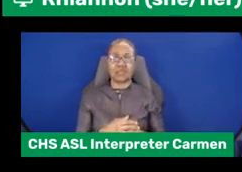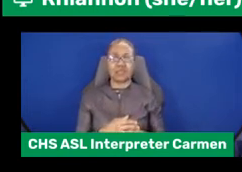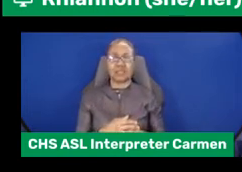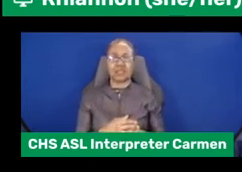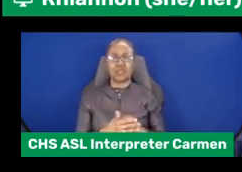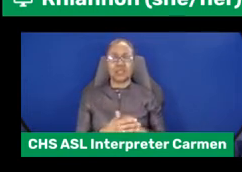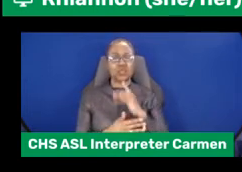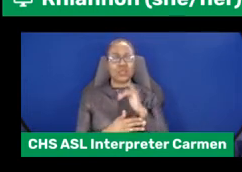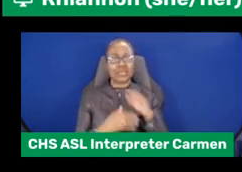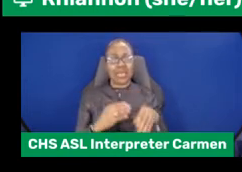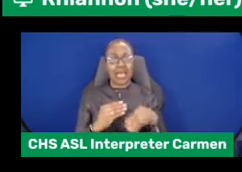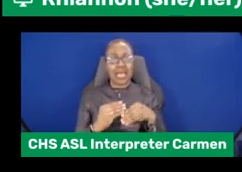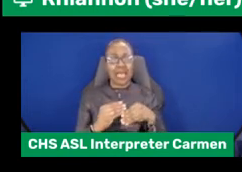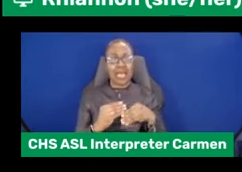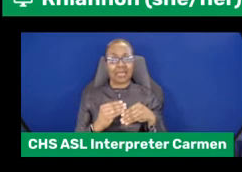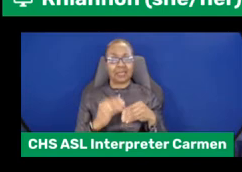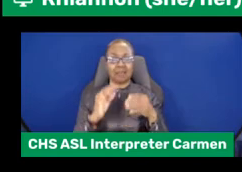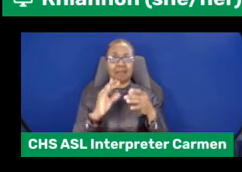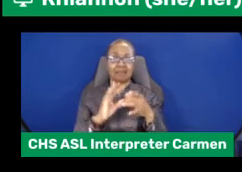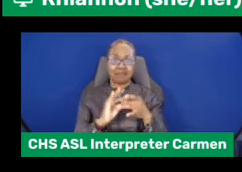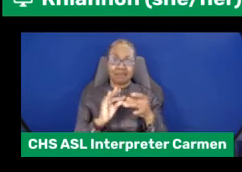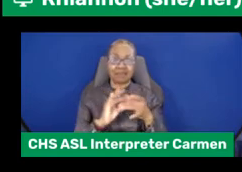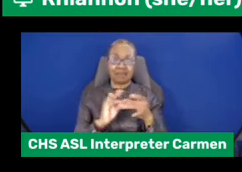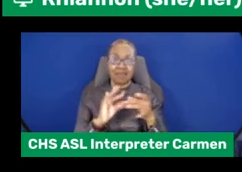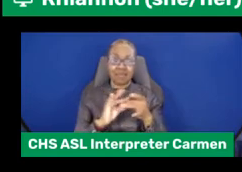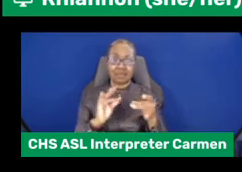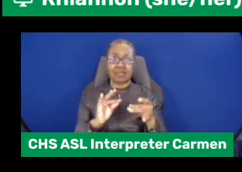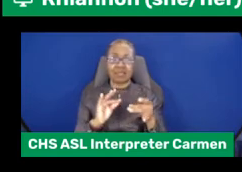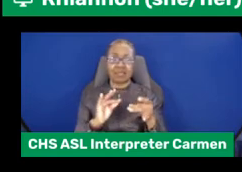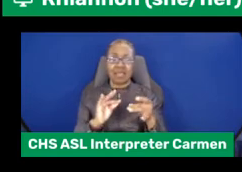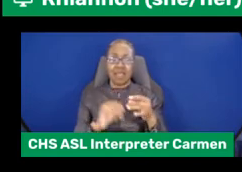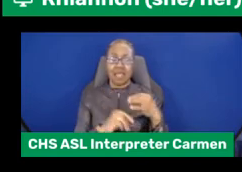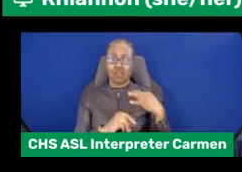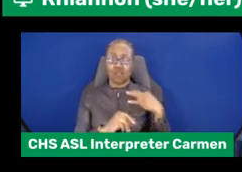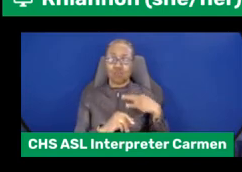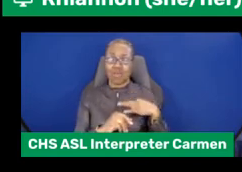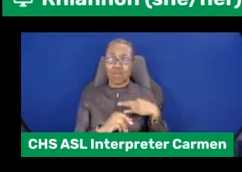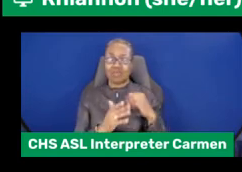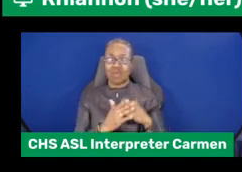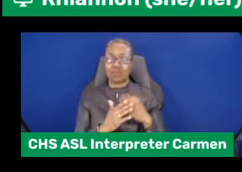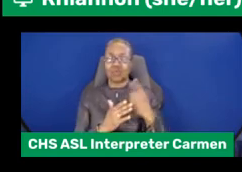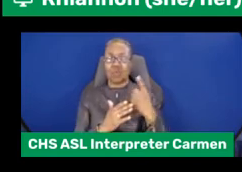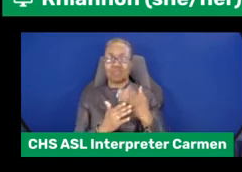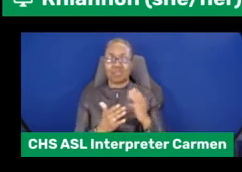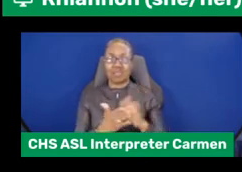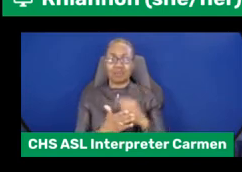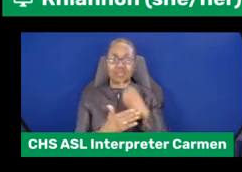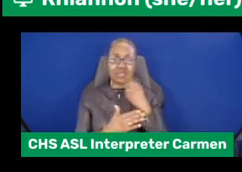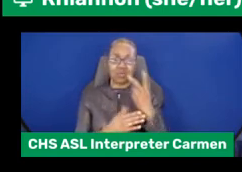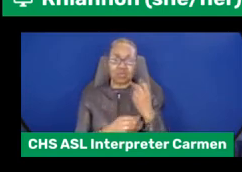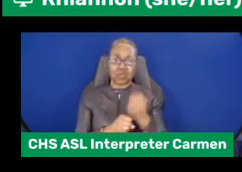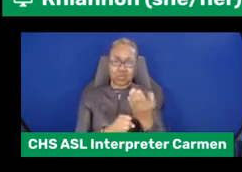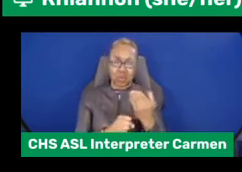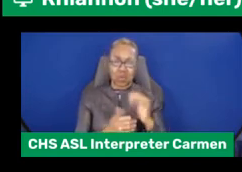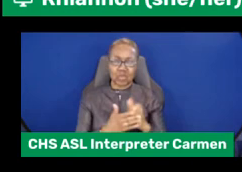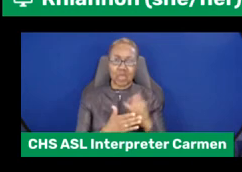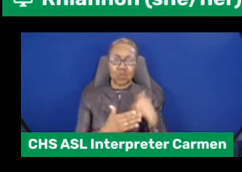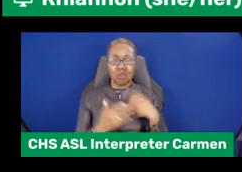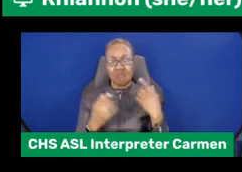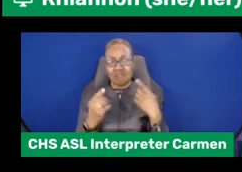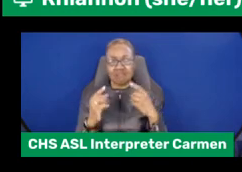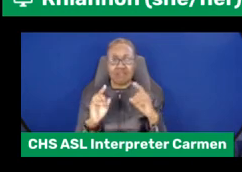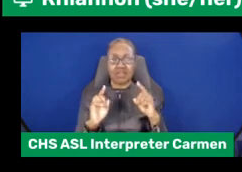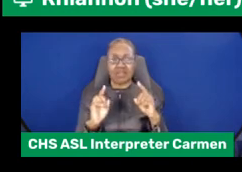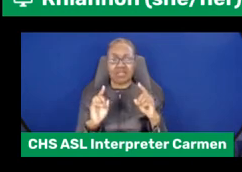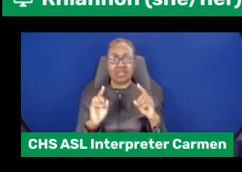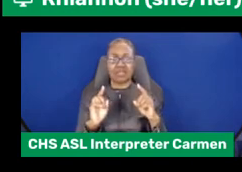really add like testament and credit to like the long-term vision in this, that was like one of the things that was said 2 years ago that we're finally getting to lift